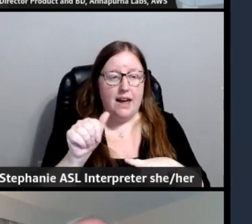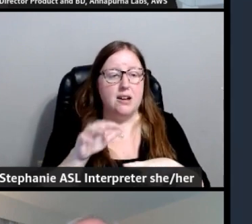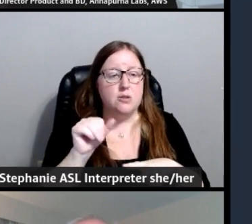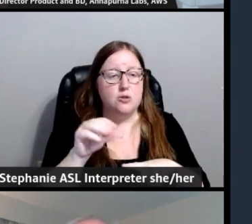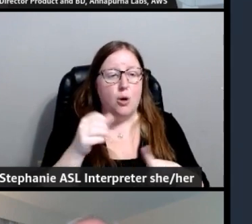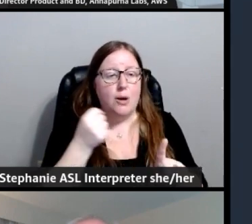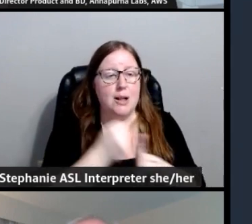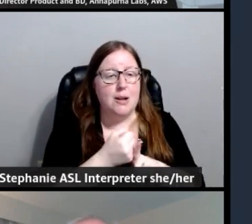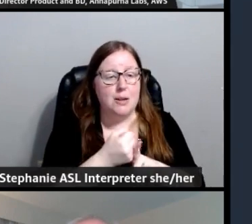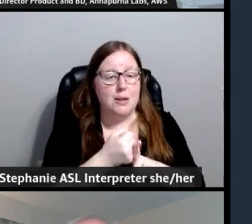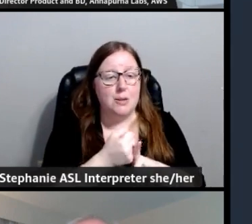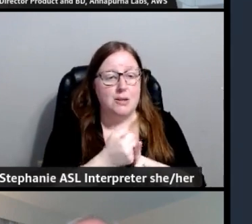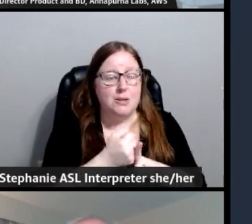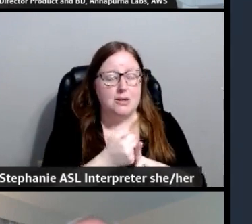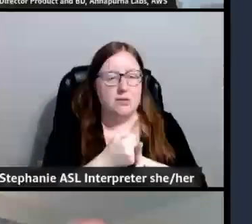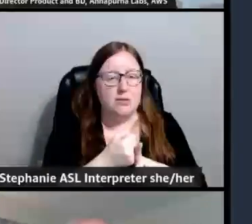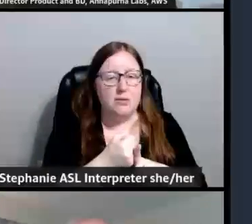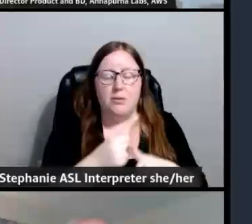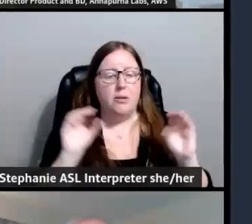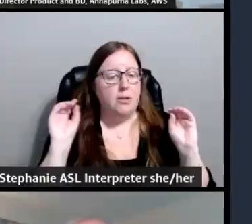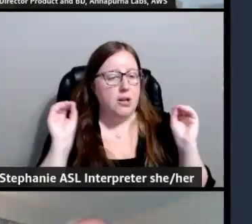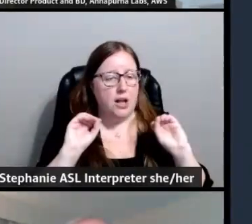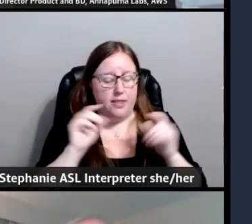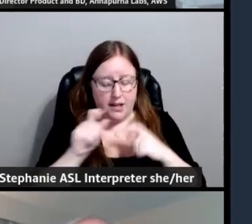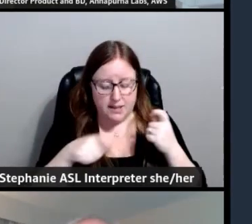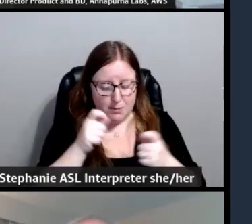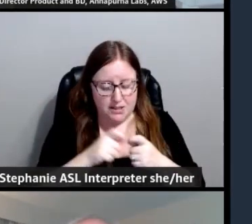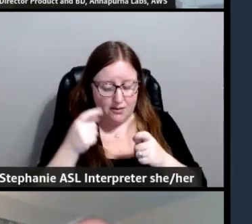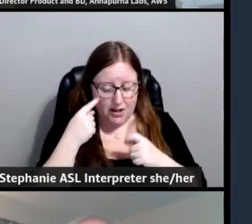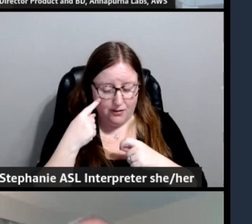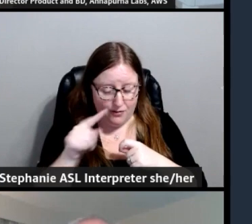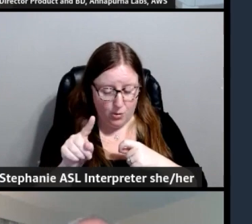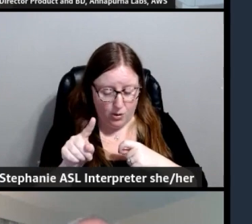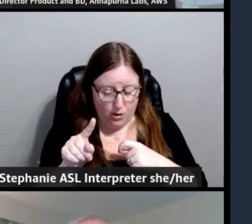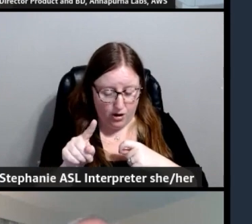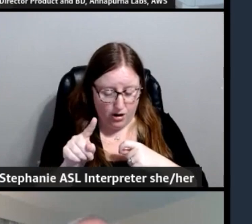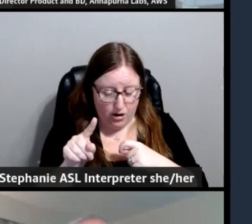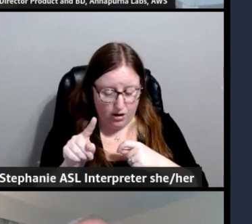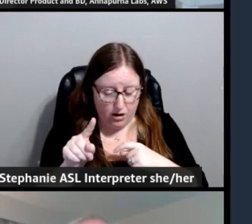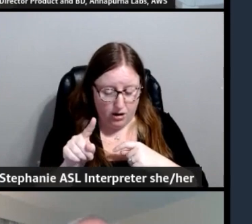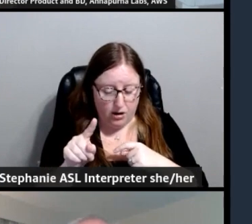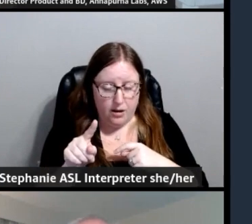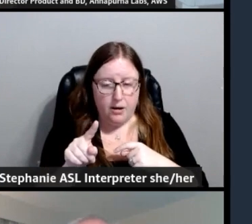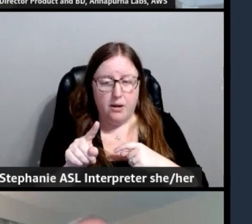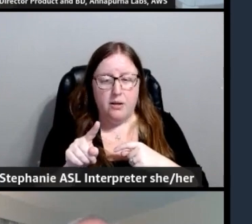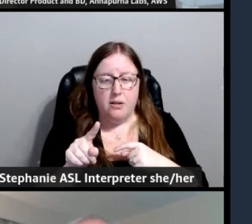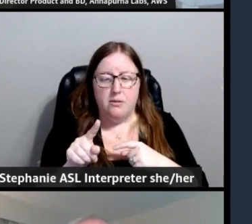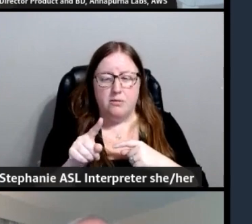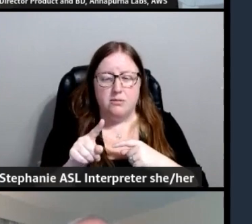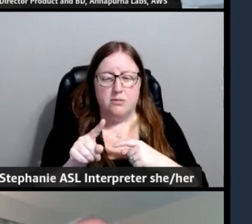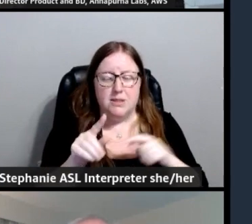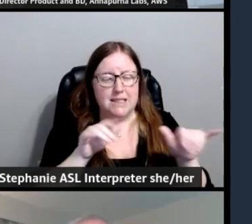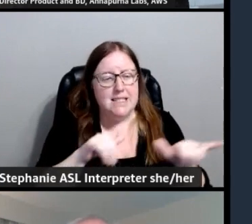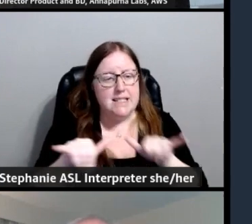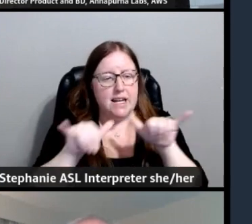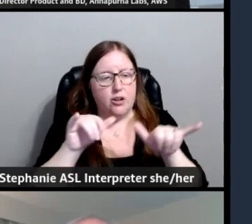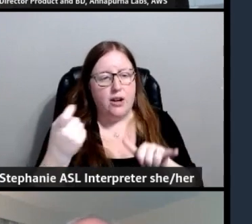standard PyTorch. Nothing specific for training, which this is all standard